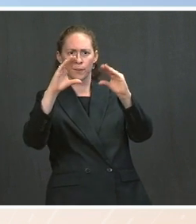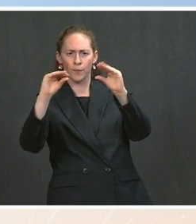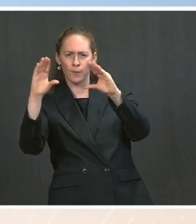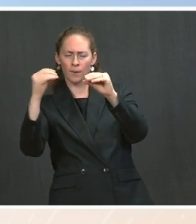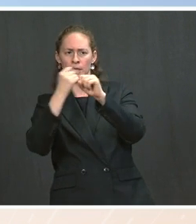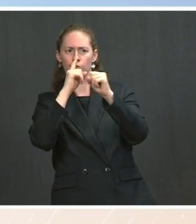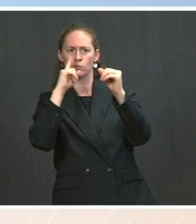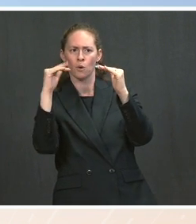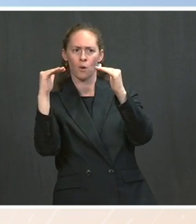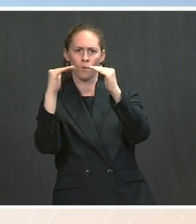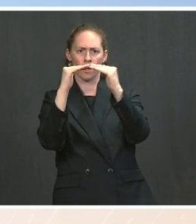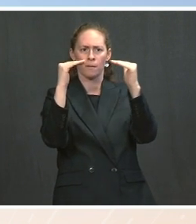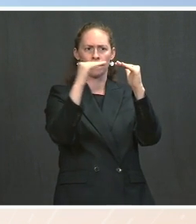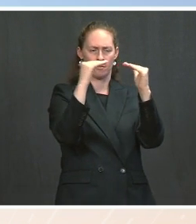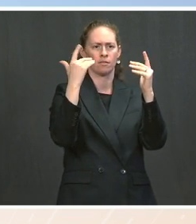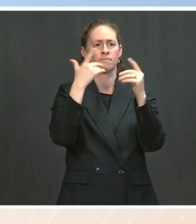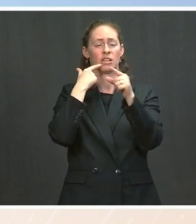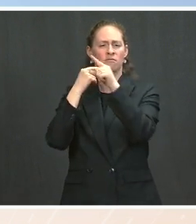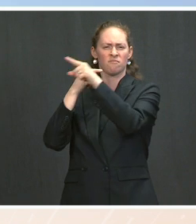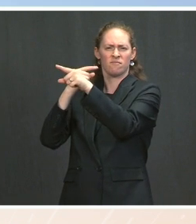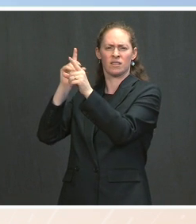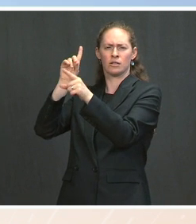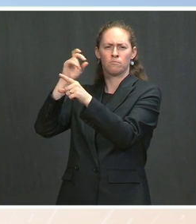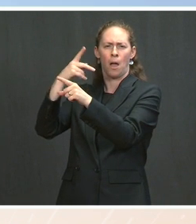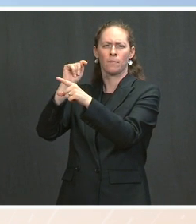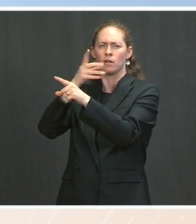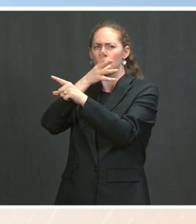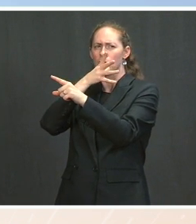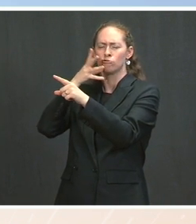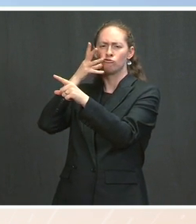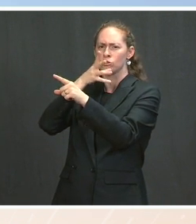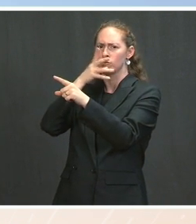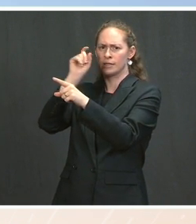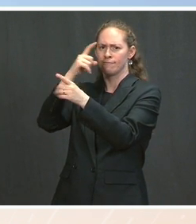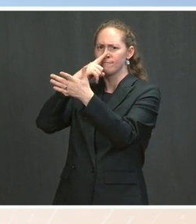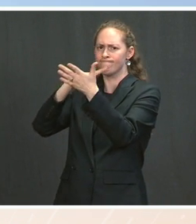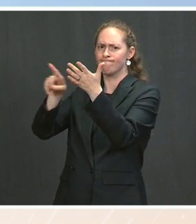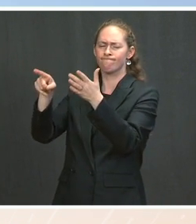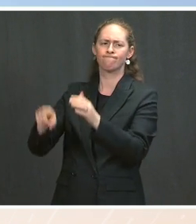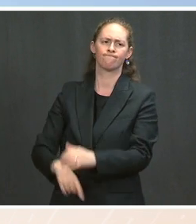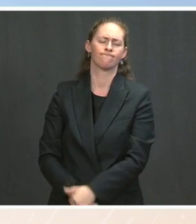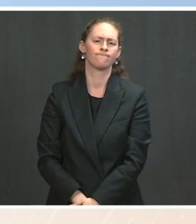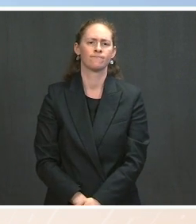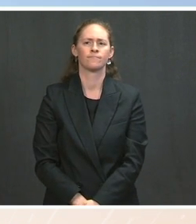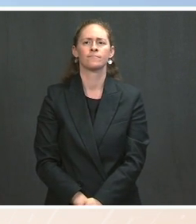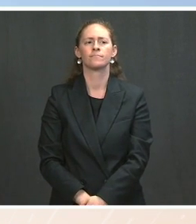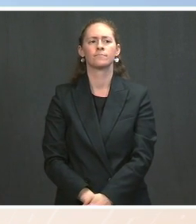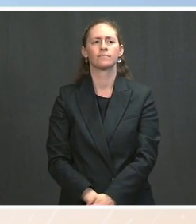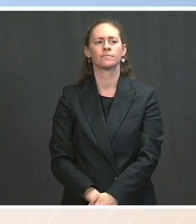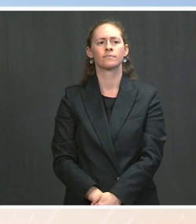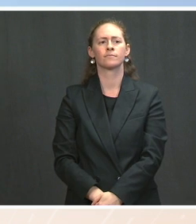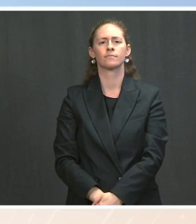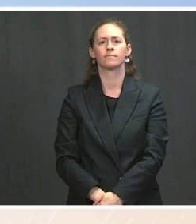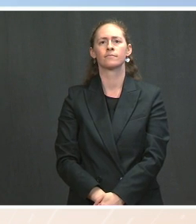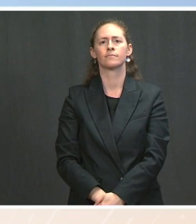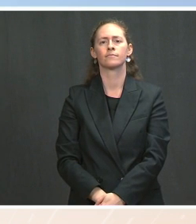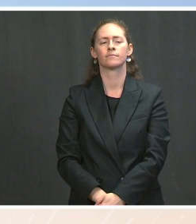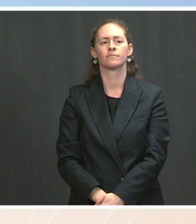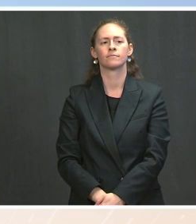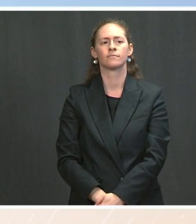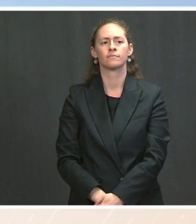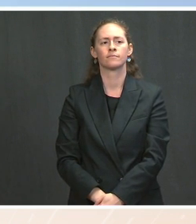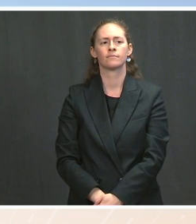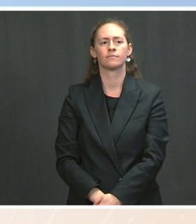Agriculture and kind of the status of this letter. I haven't been following this as closely. Go ahead in the back. On infrastructure, you